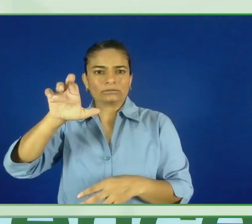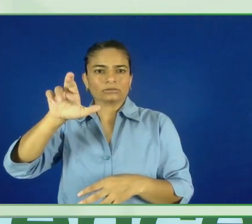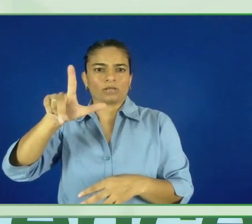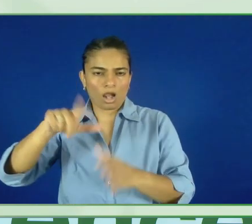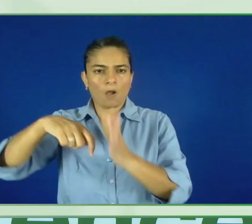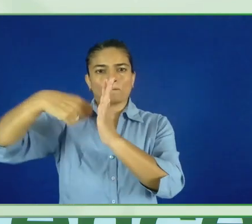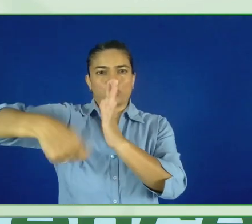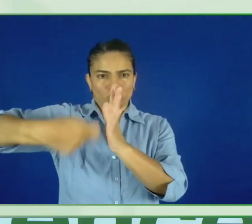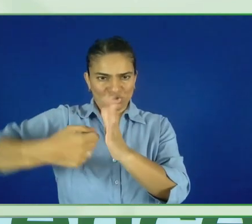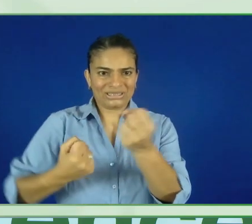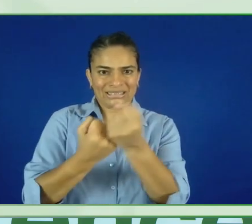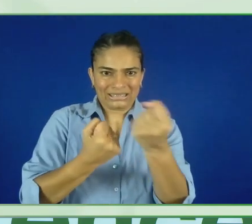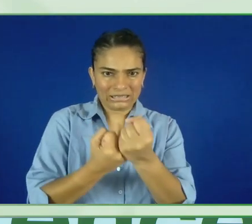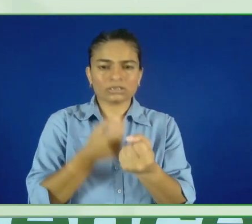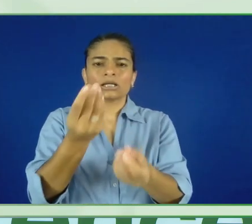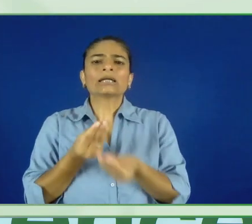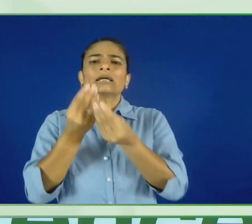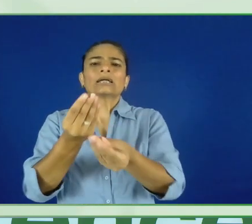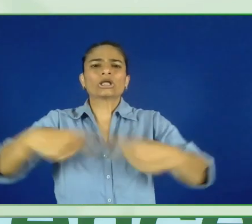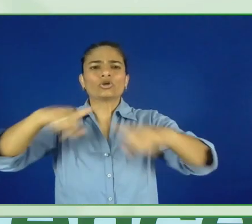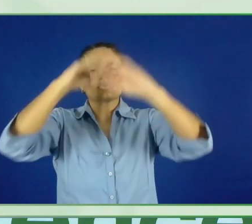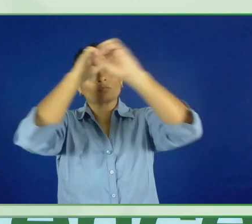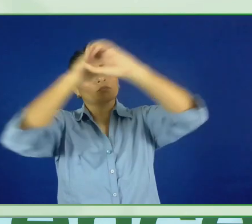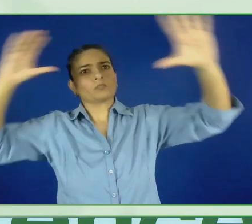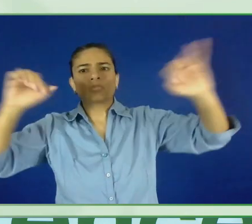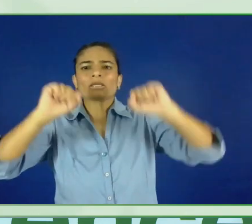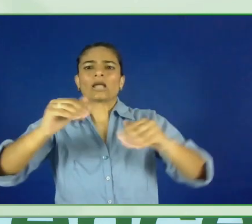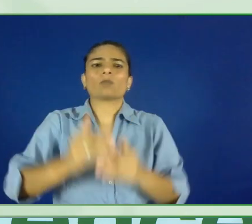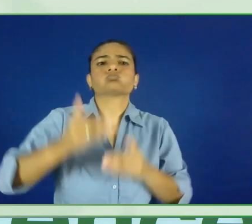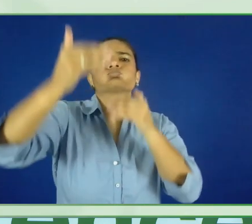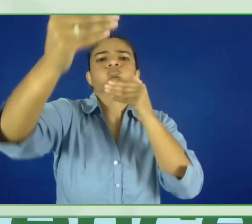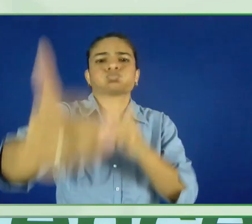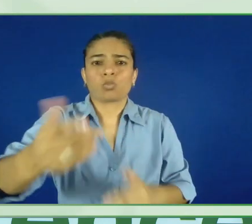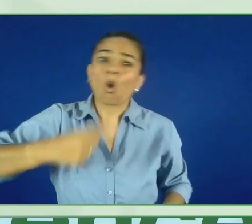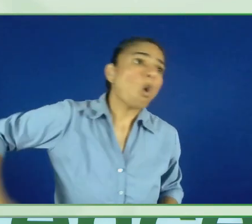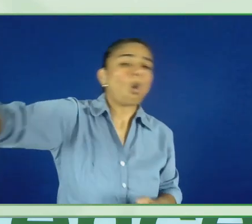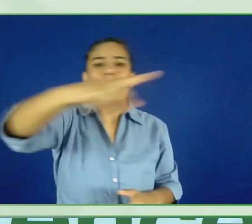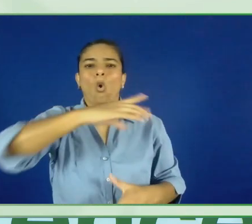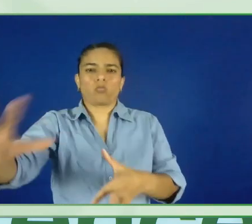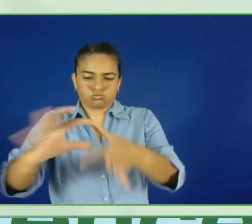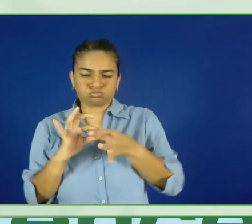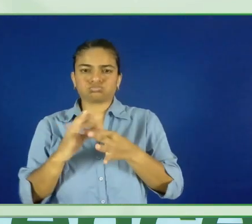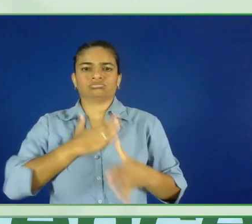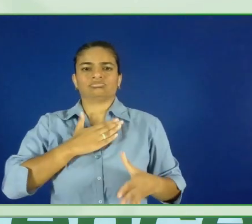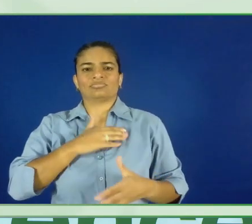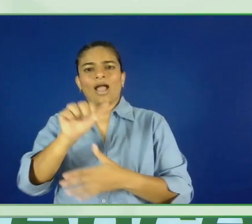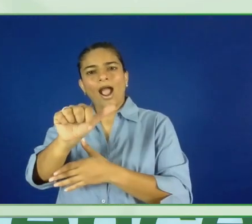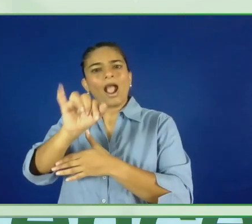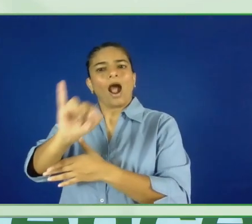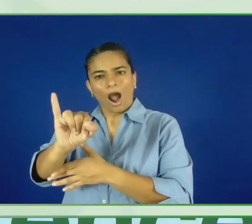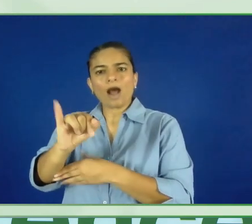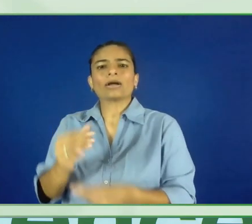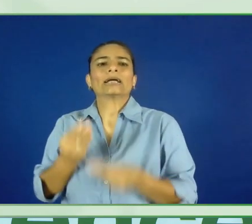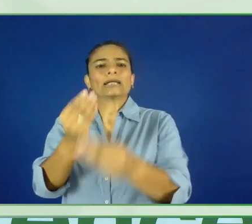whole community to work with our AI tool and to give you easy access to this tool, and